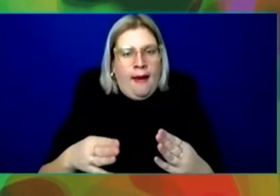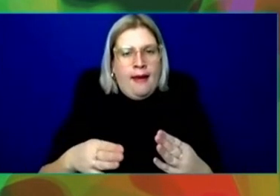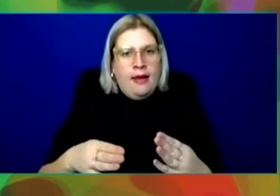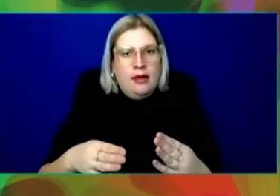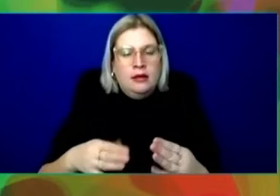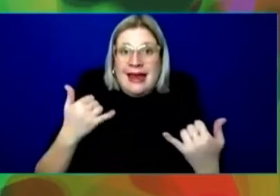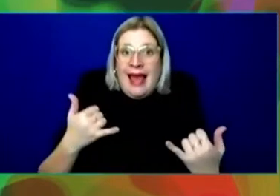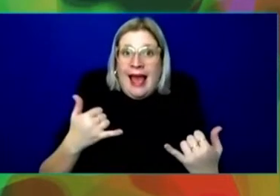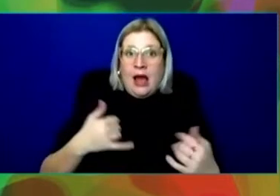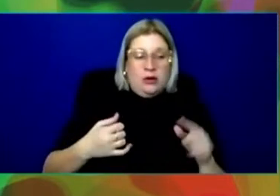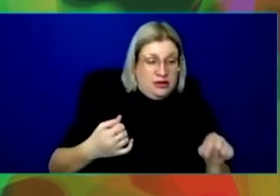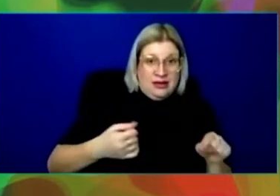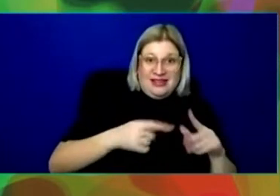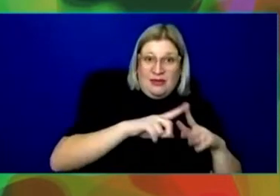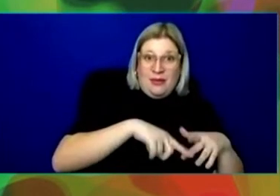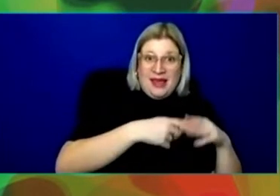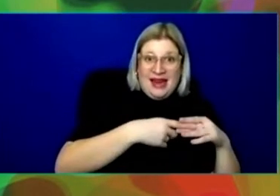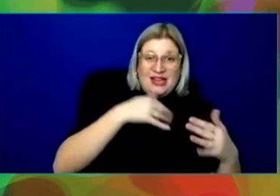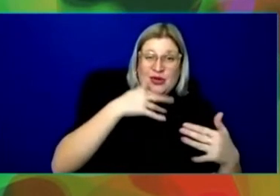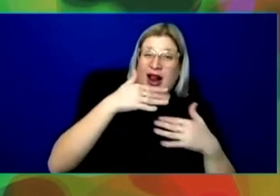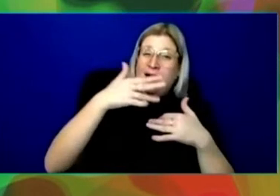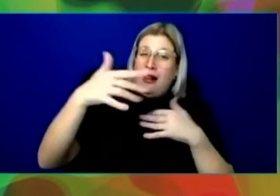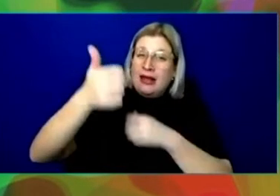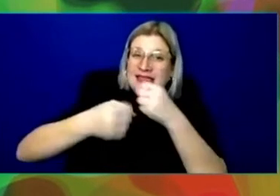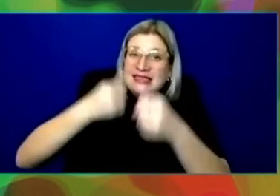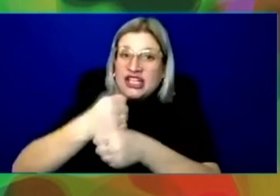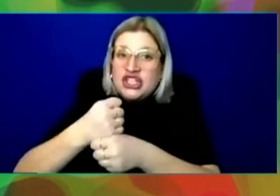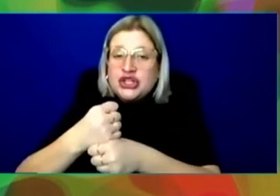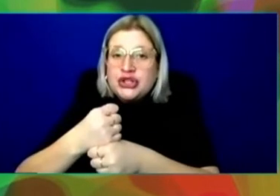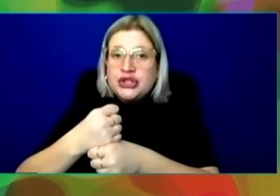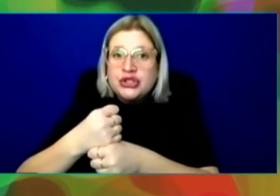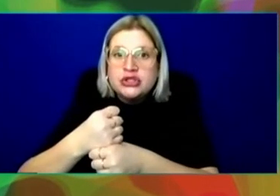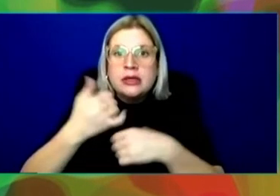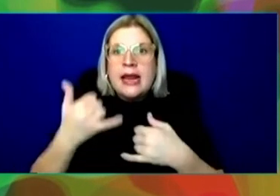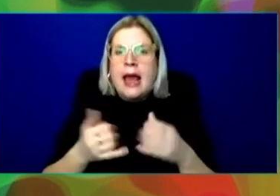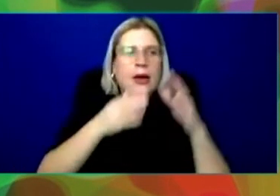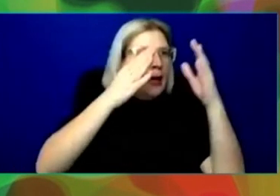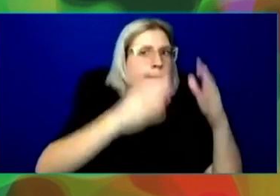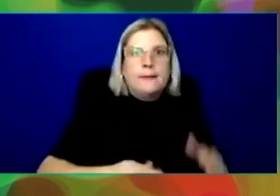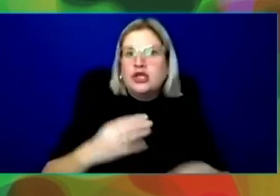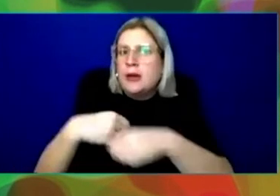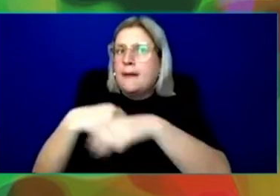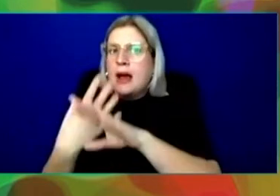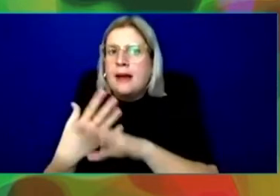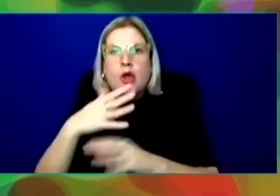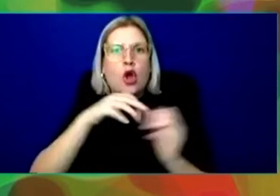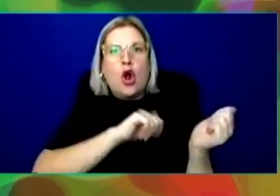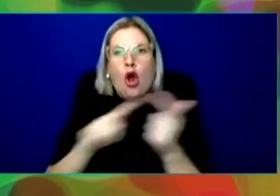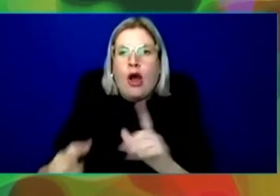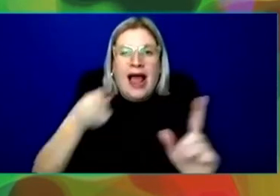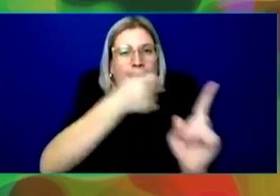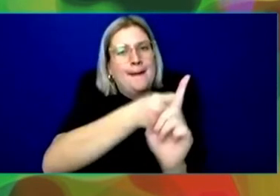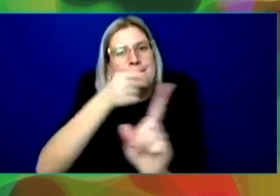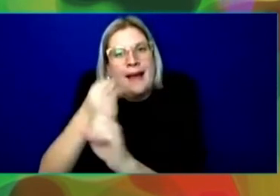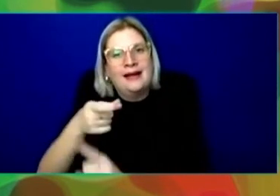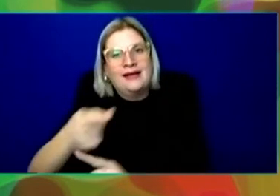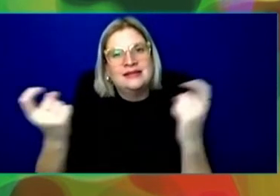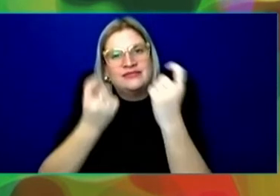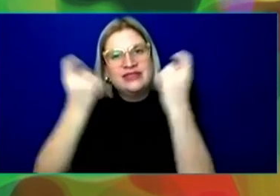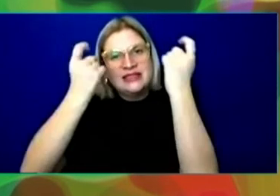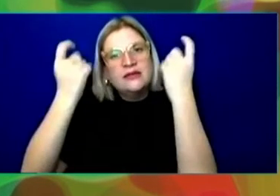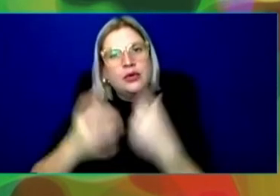of thousands and thousands of people, both directly, indirectly, in person, virtually, have been impacted by this festival.